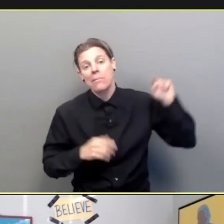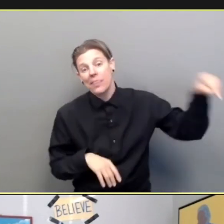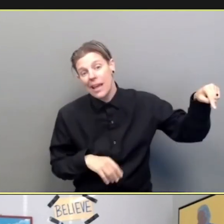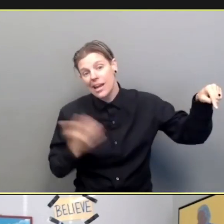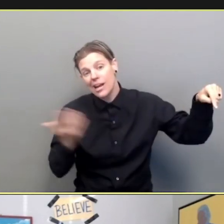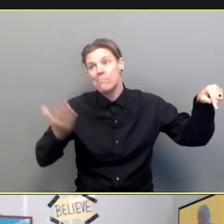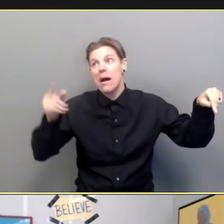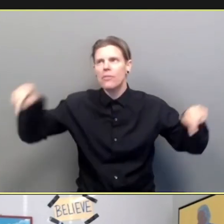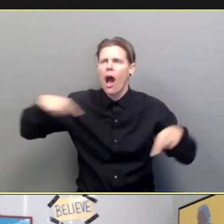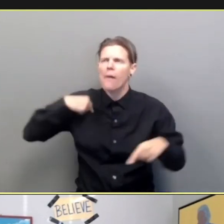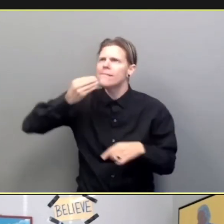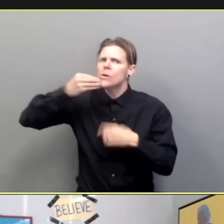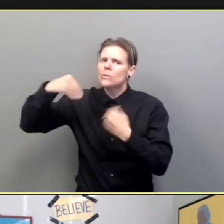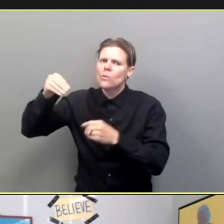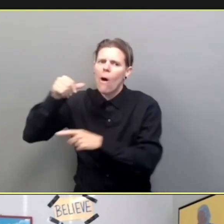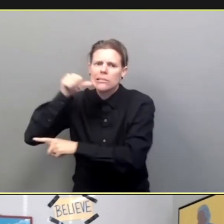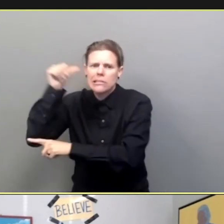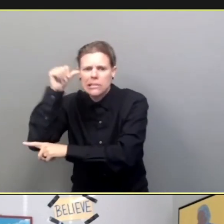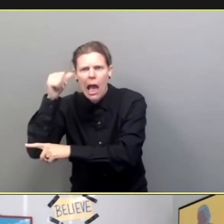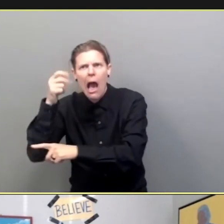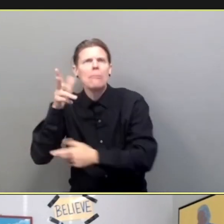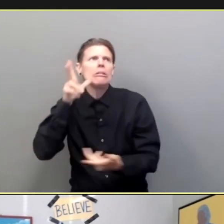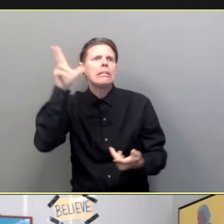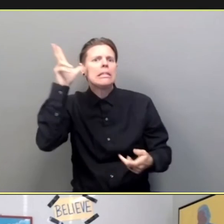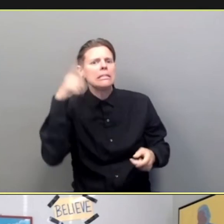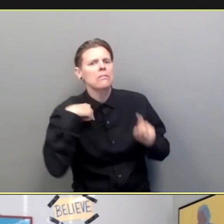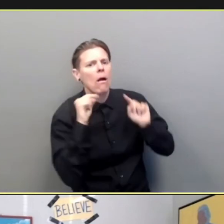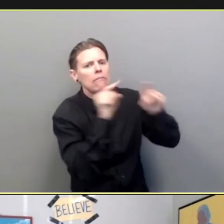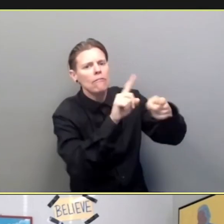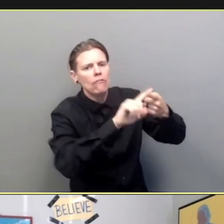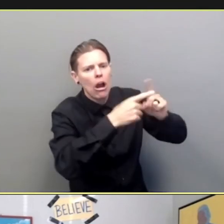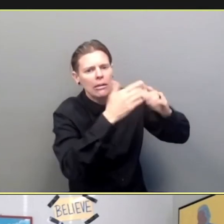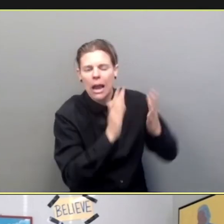now. That's the case.